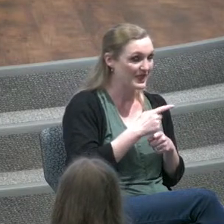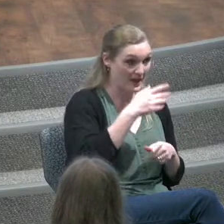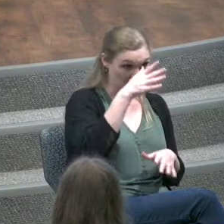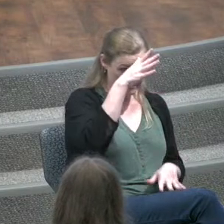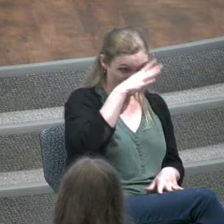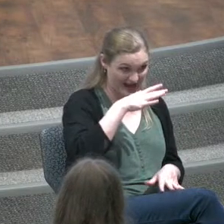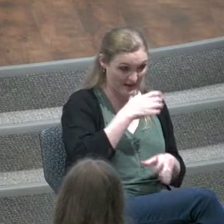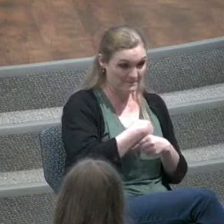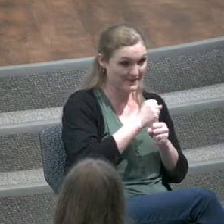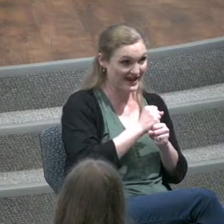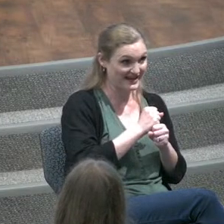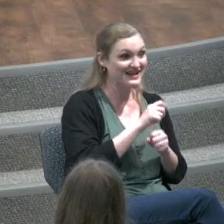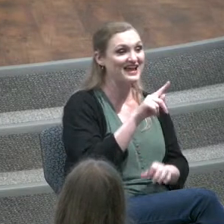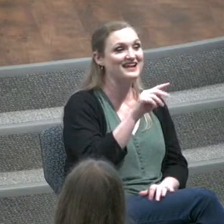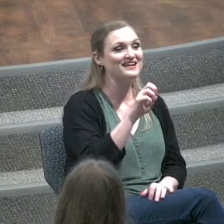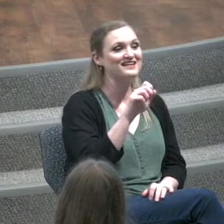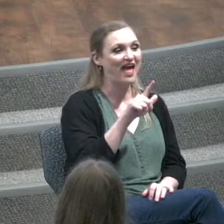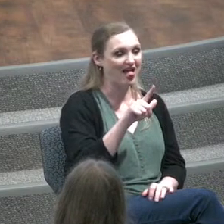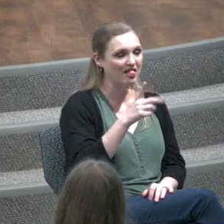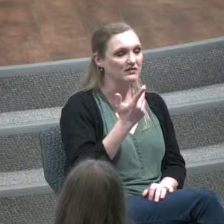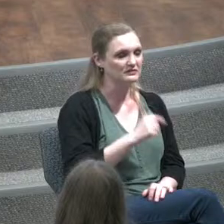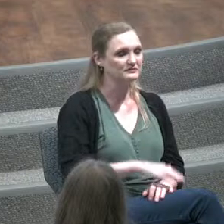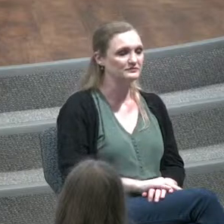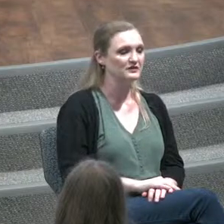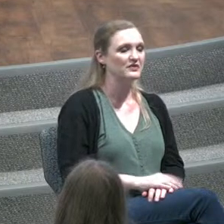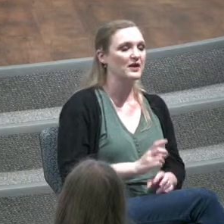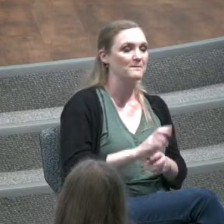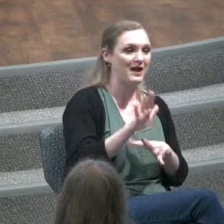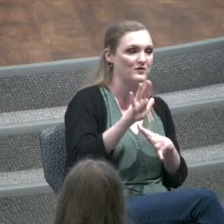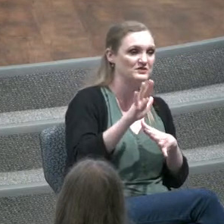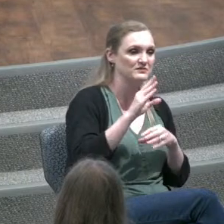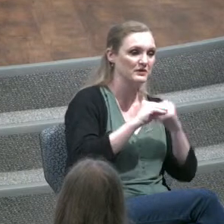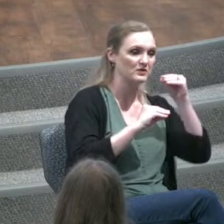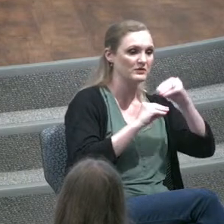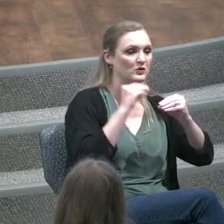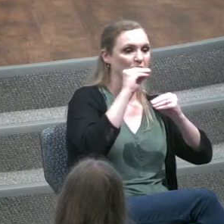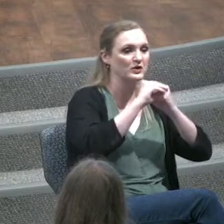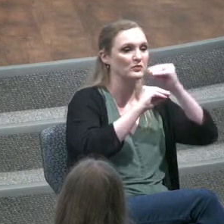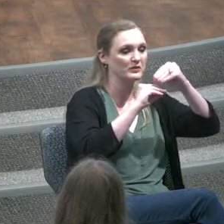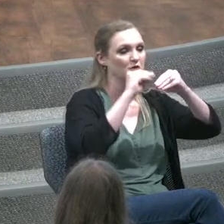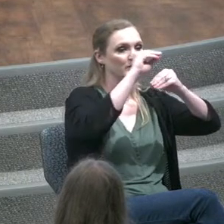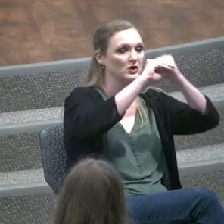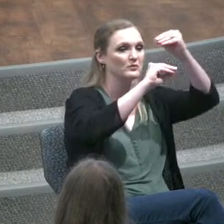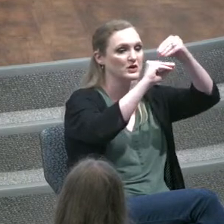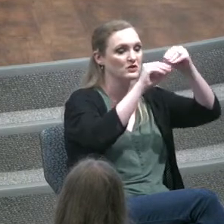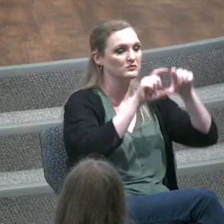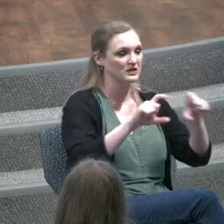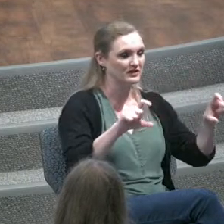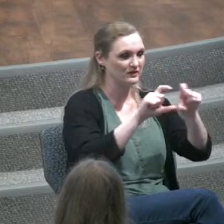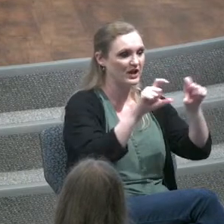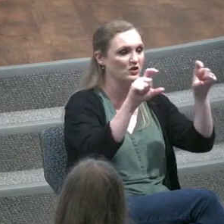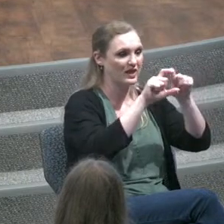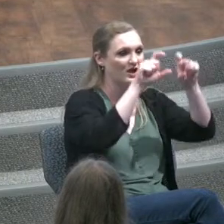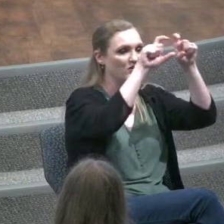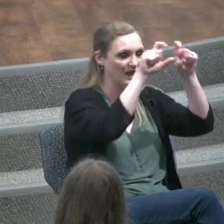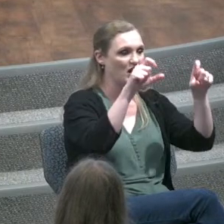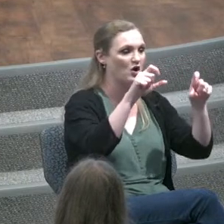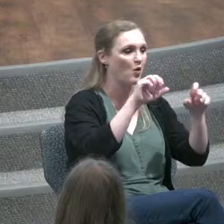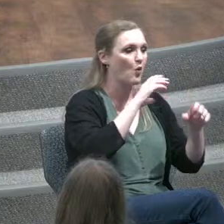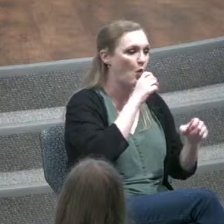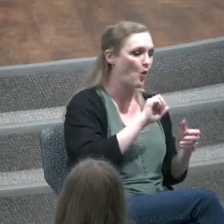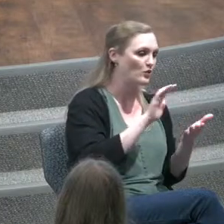artificial mountains known of as tells, that are mountains that have been built up over time as civilizations are destroyed,